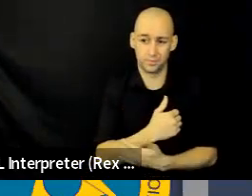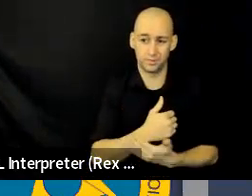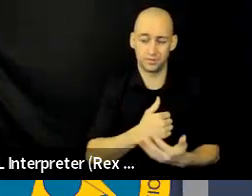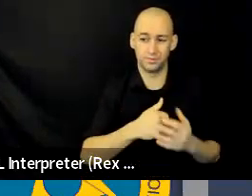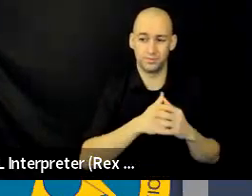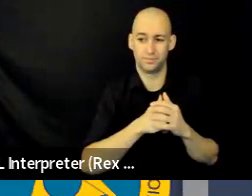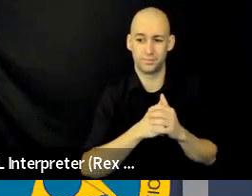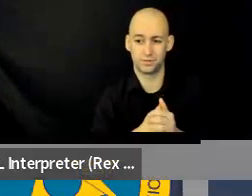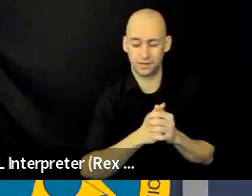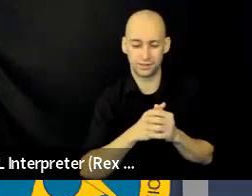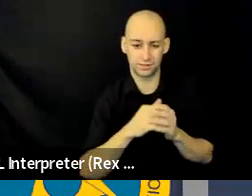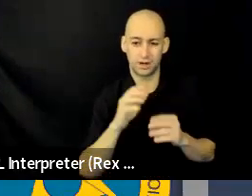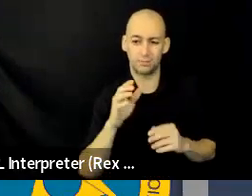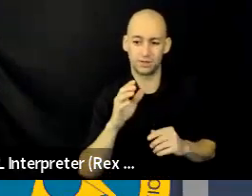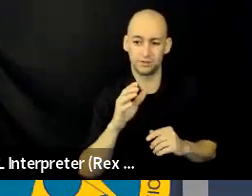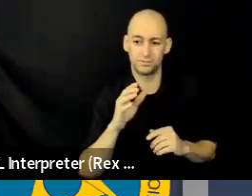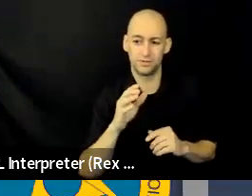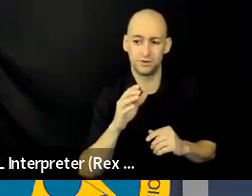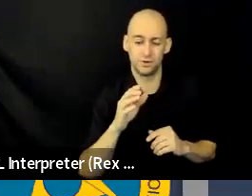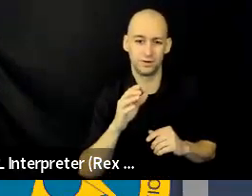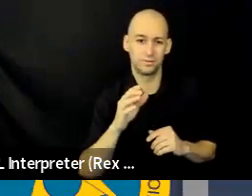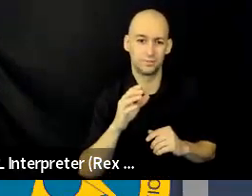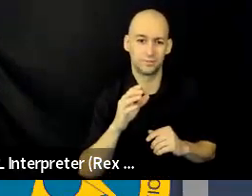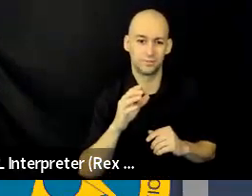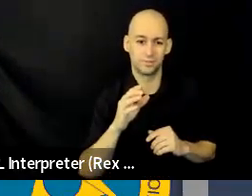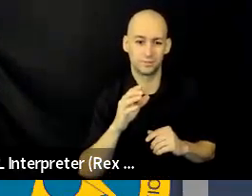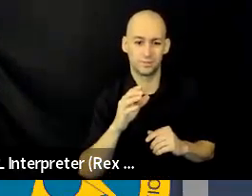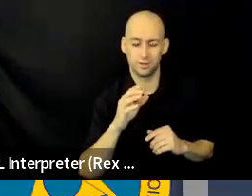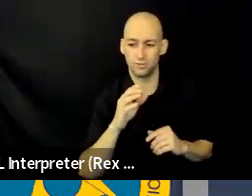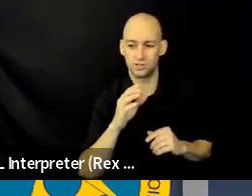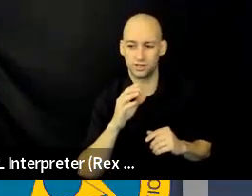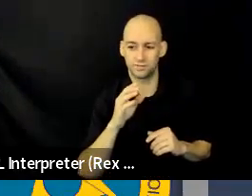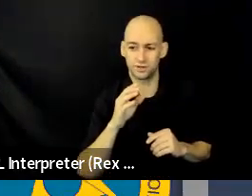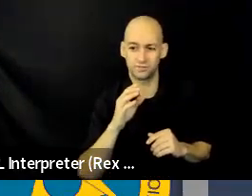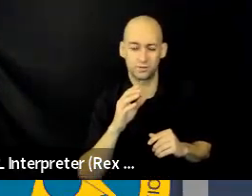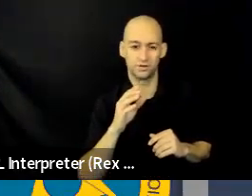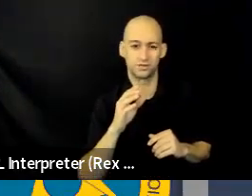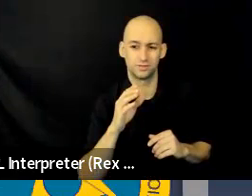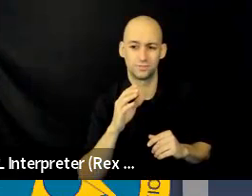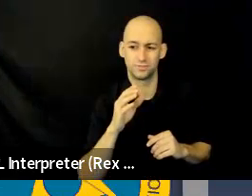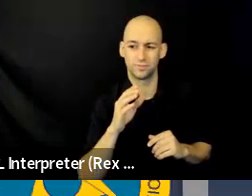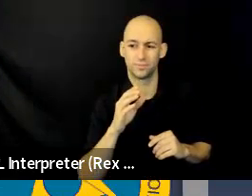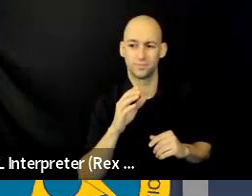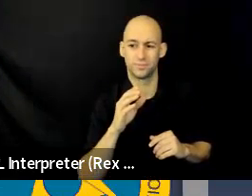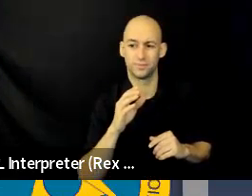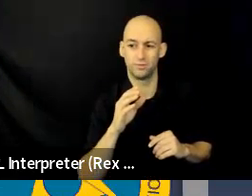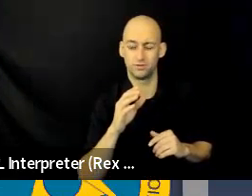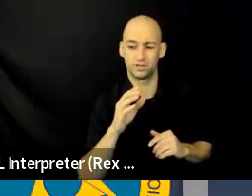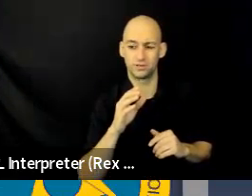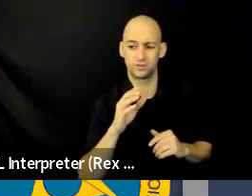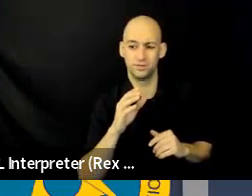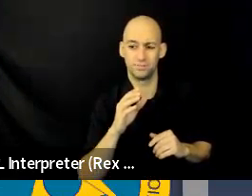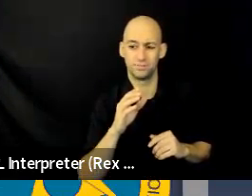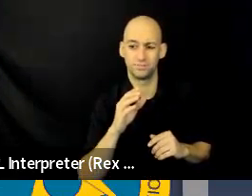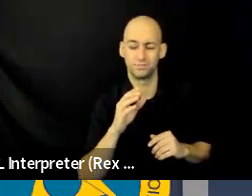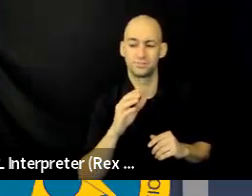So I don't know if. Madam Chair? Oh, sorry. Yes. It's okay. Commissioner Bradshaw. Good afternoon.